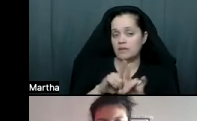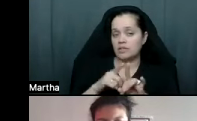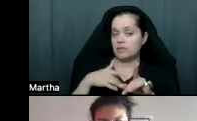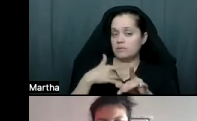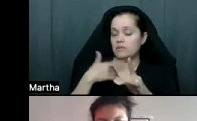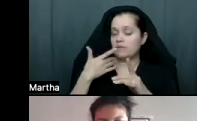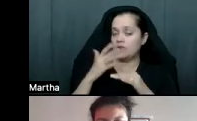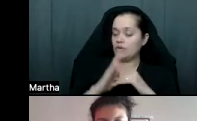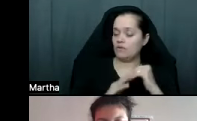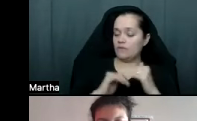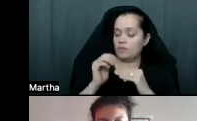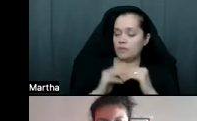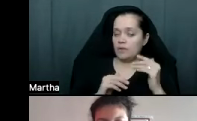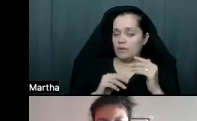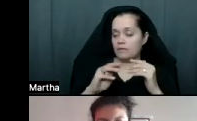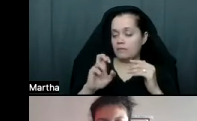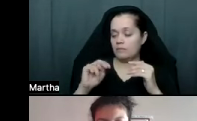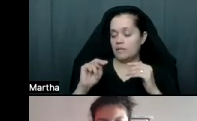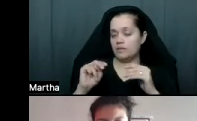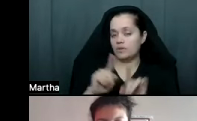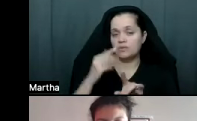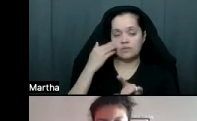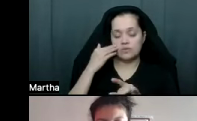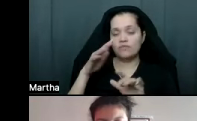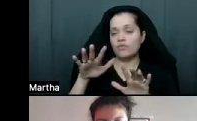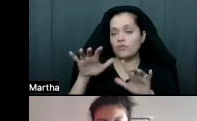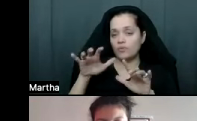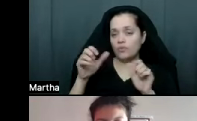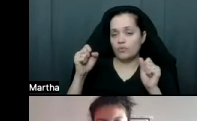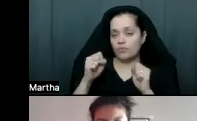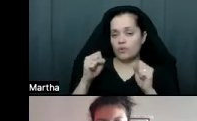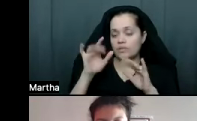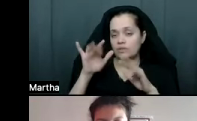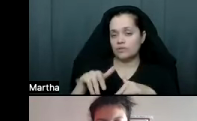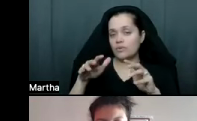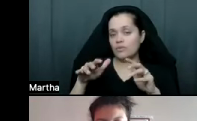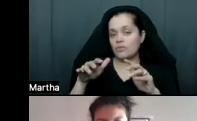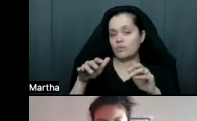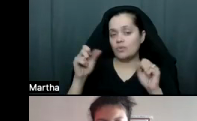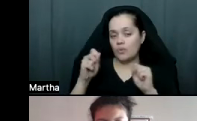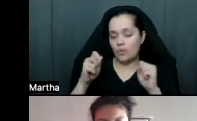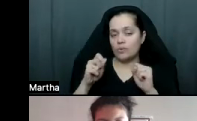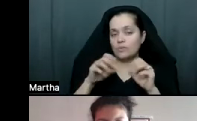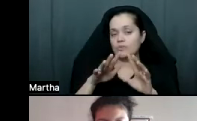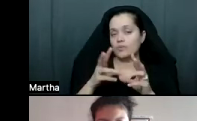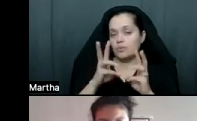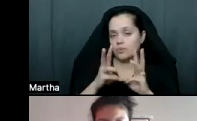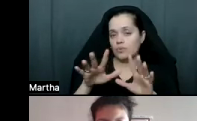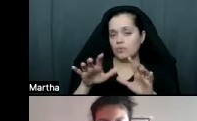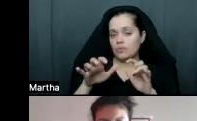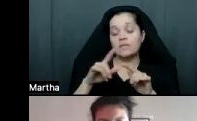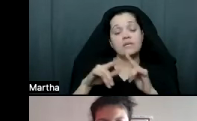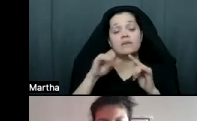home. Certainly Minnesota is known for winters, snowy, icy, cold winters. Now, it doesn't have